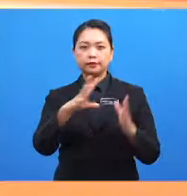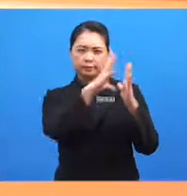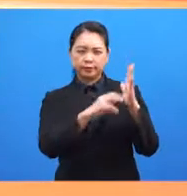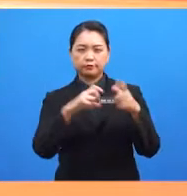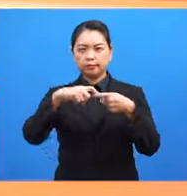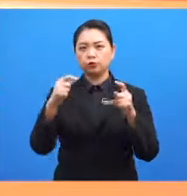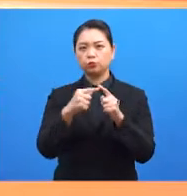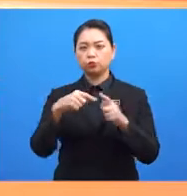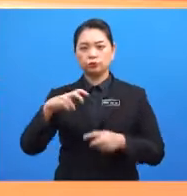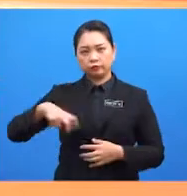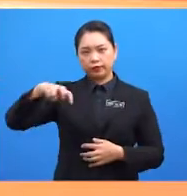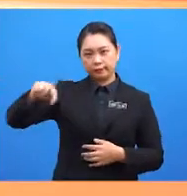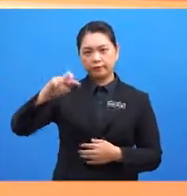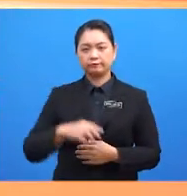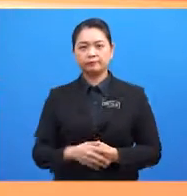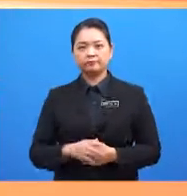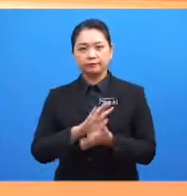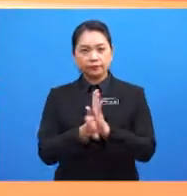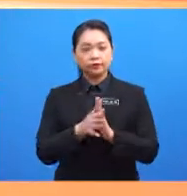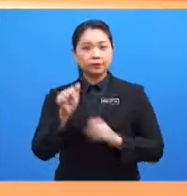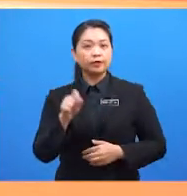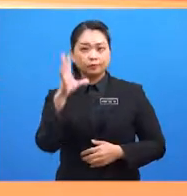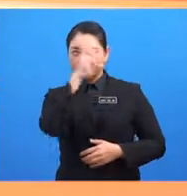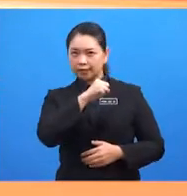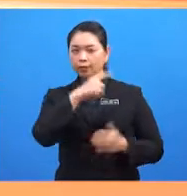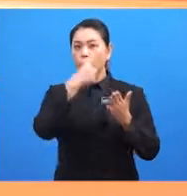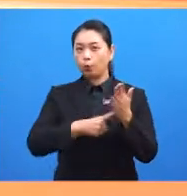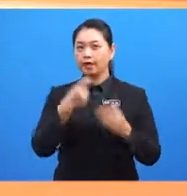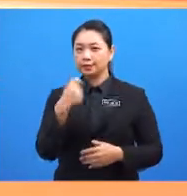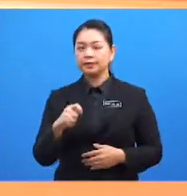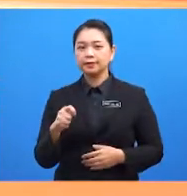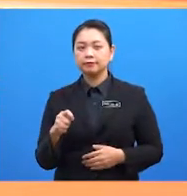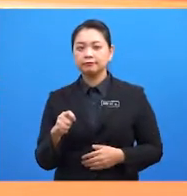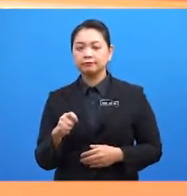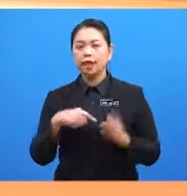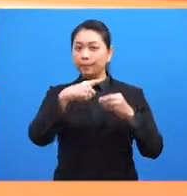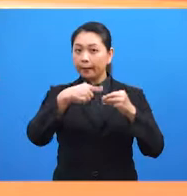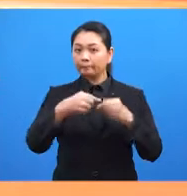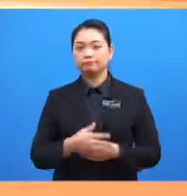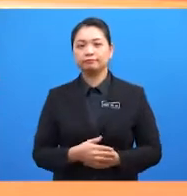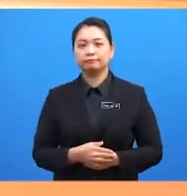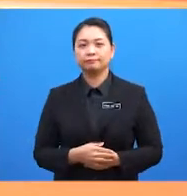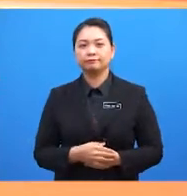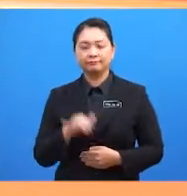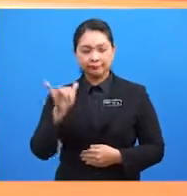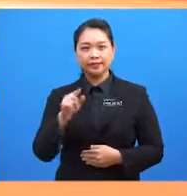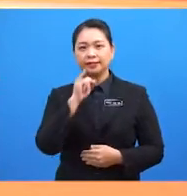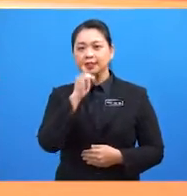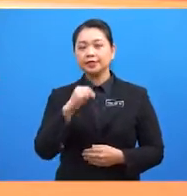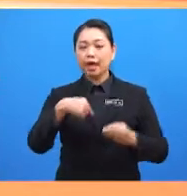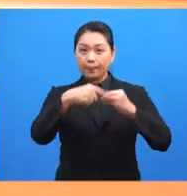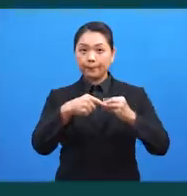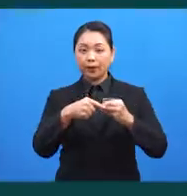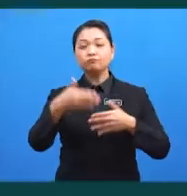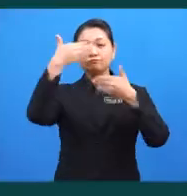traveling. So, can you guess what the text will be about? Yes, it's about